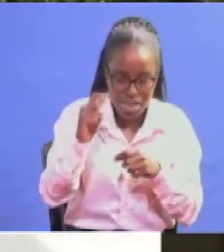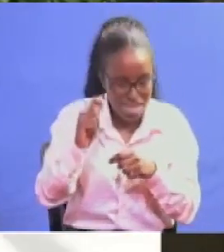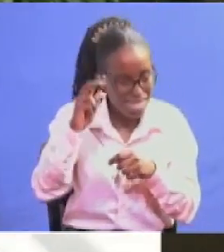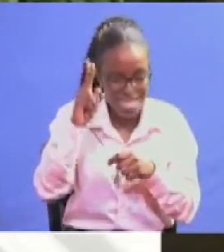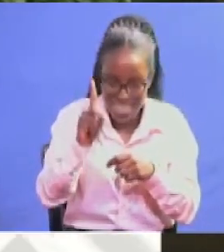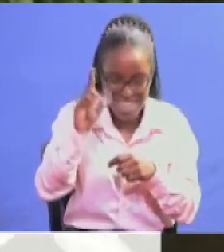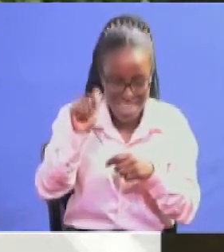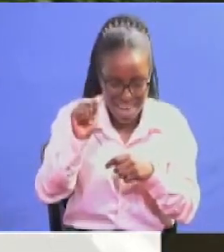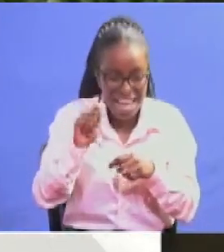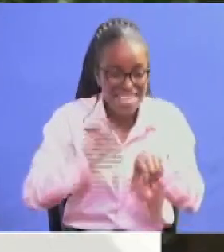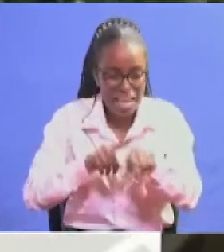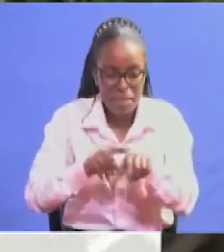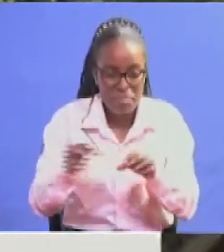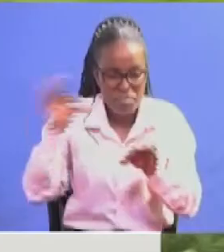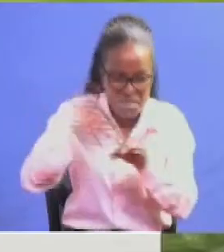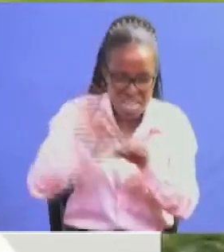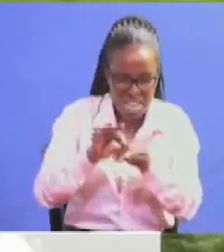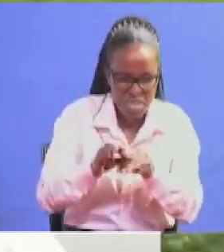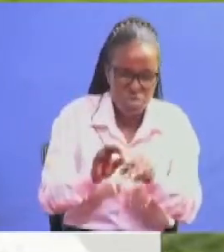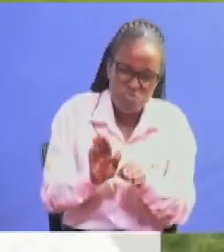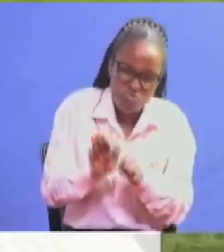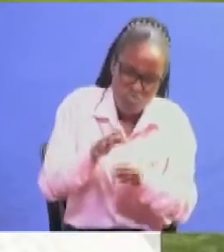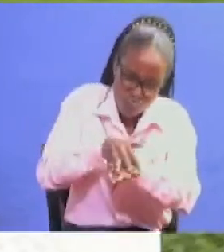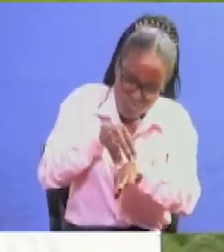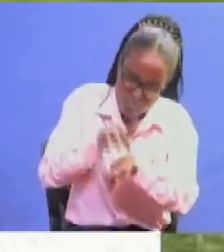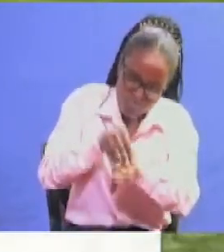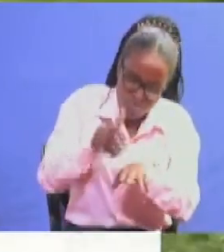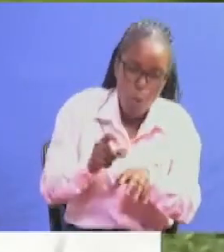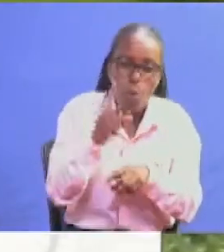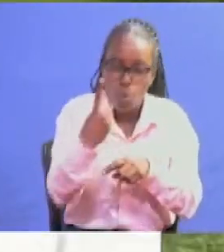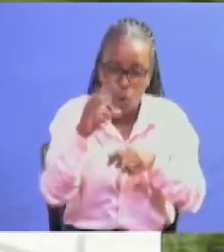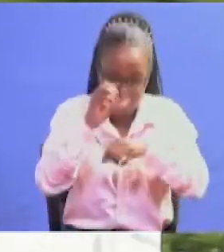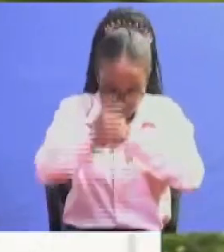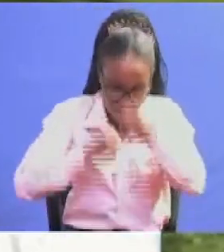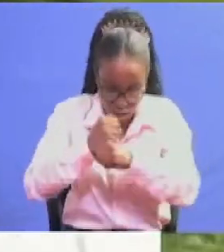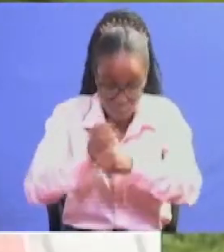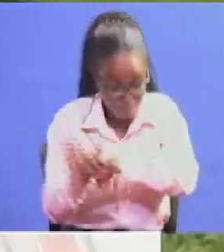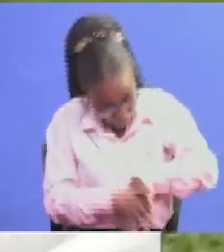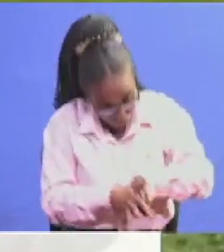hence delaying the elections by at least 1 year. Brian Ouma, KUTV.